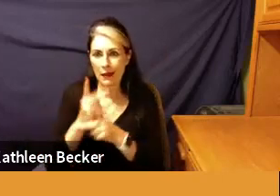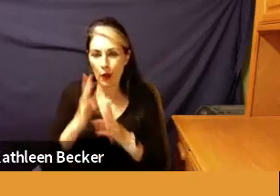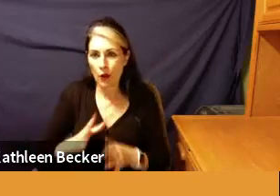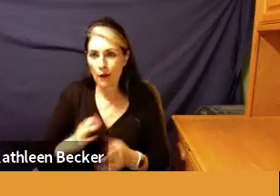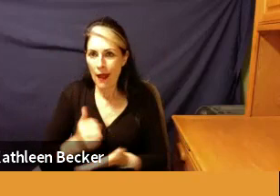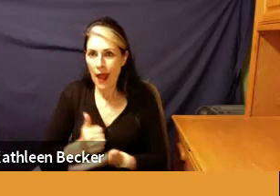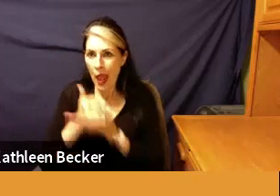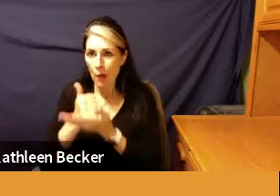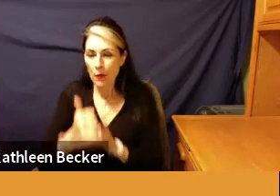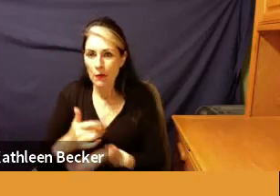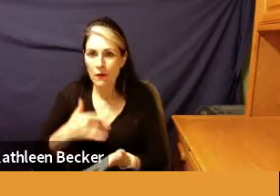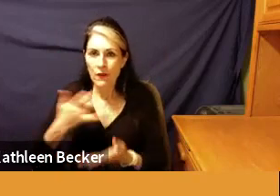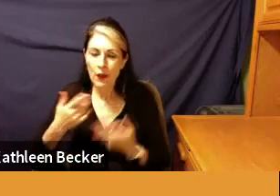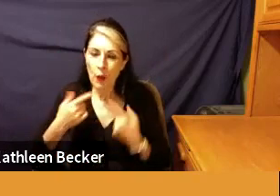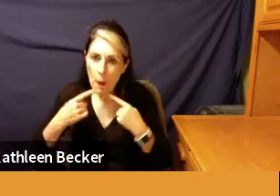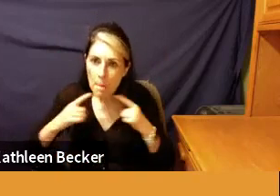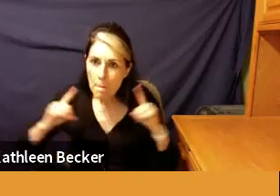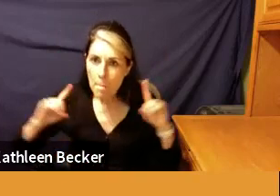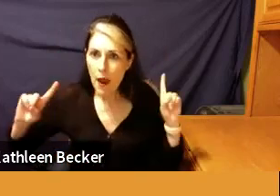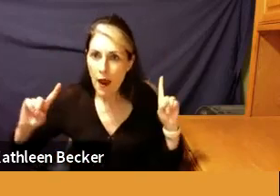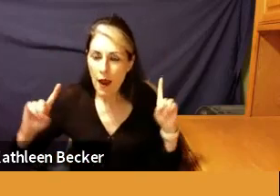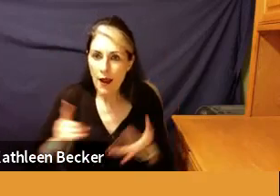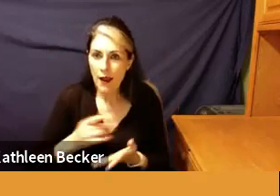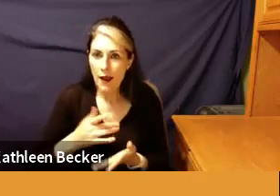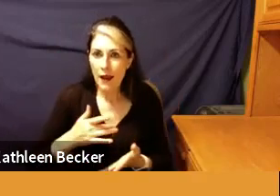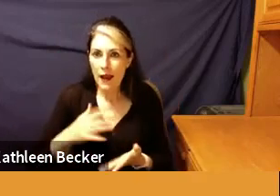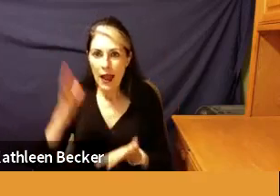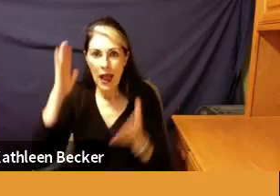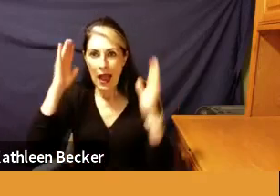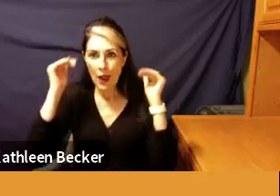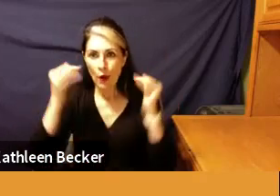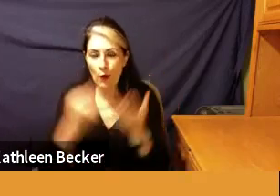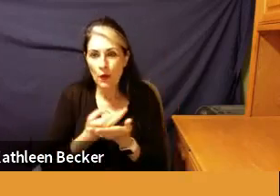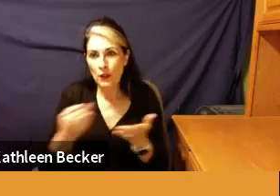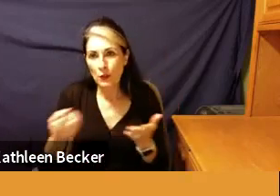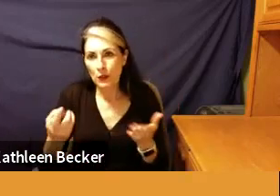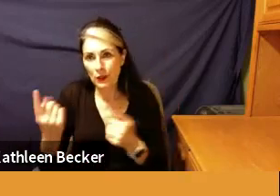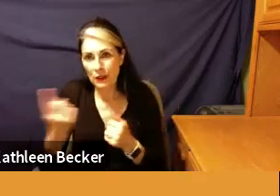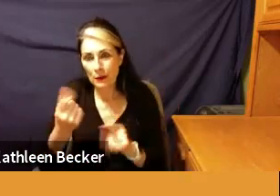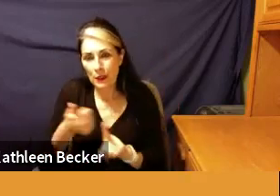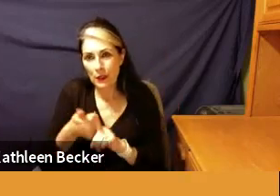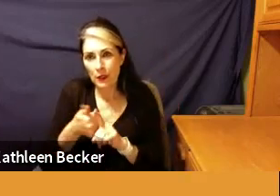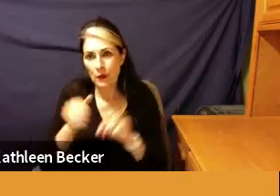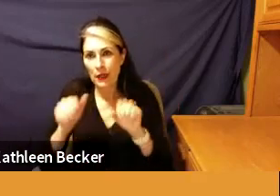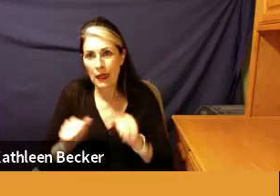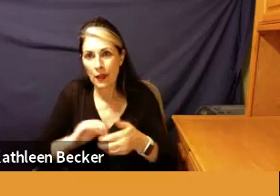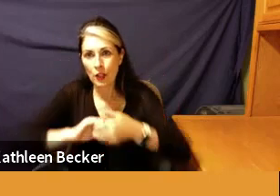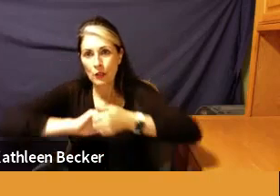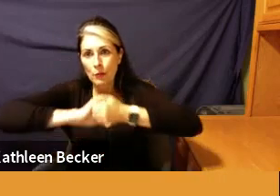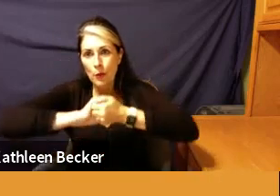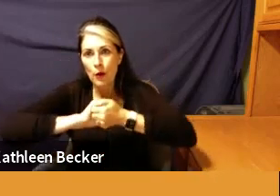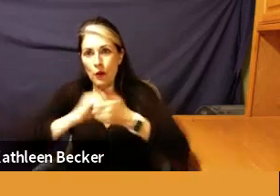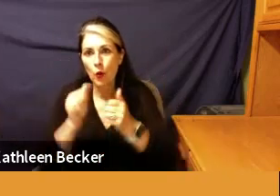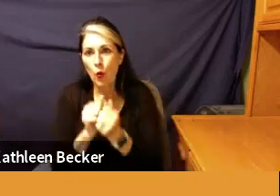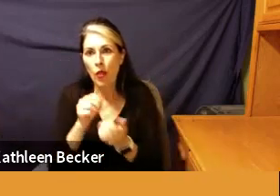feel accomplished. So we really hope that this resource is something that you can use to partner along with your student.